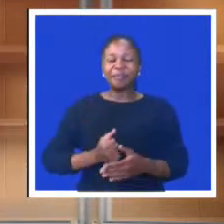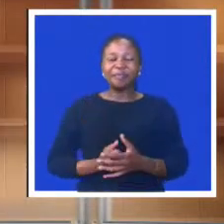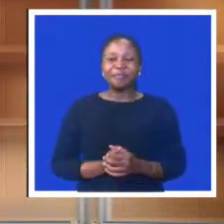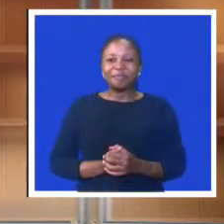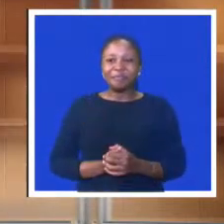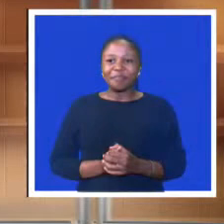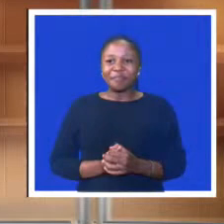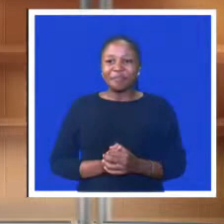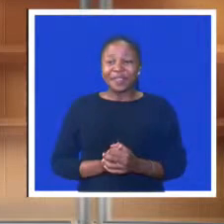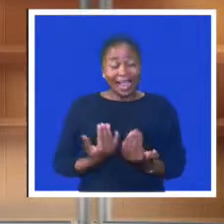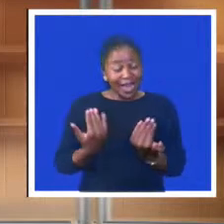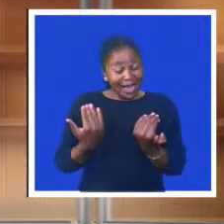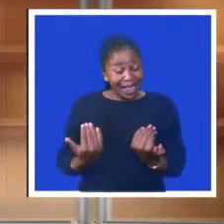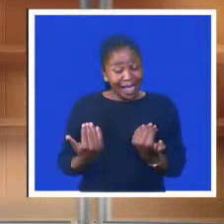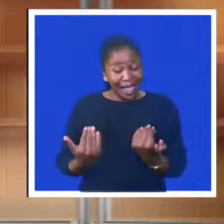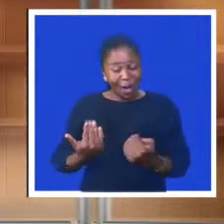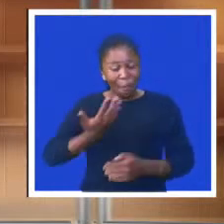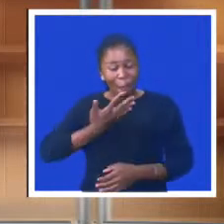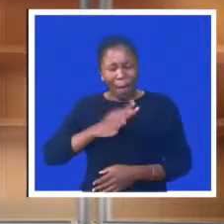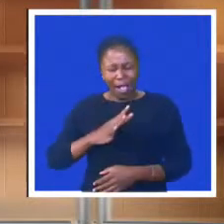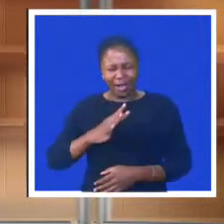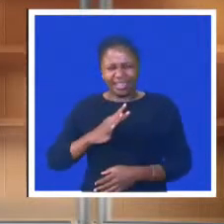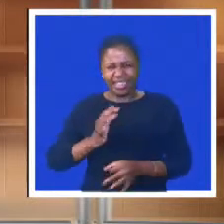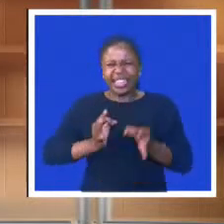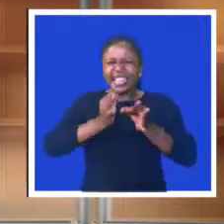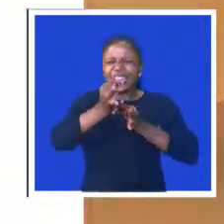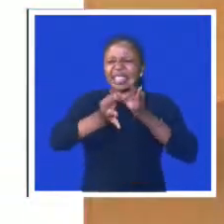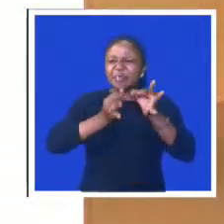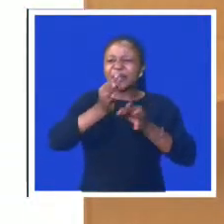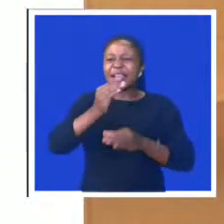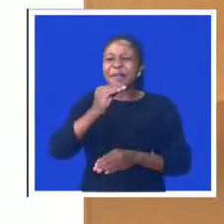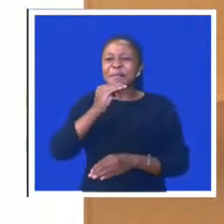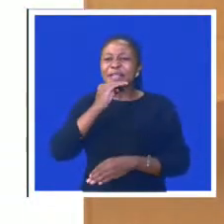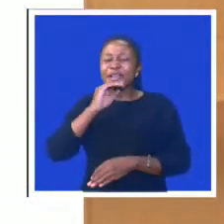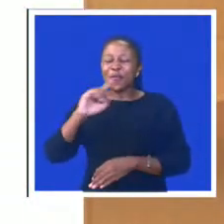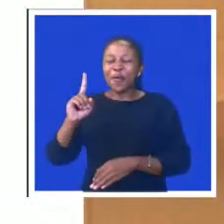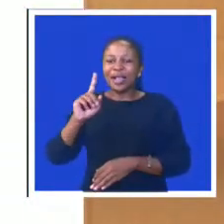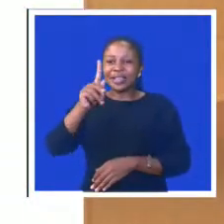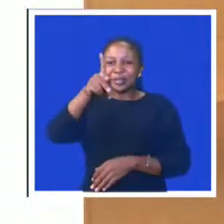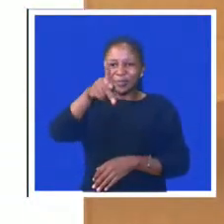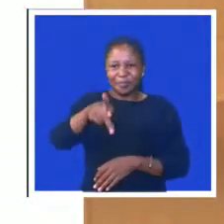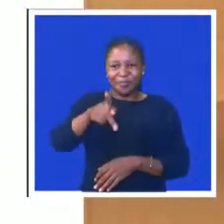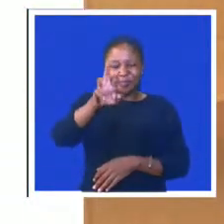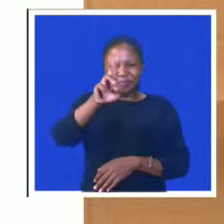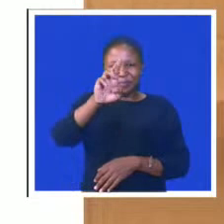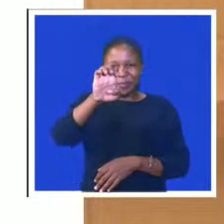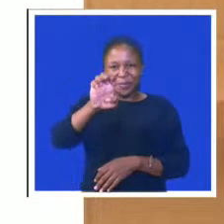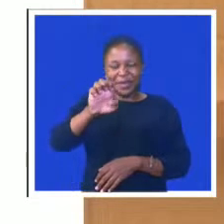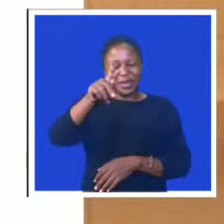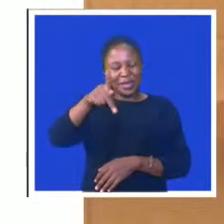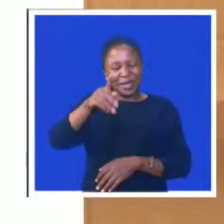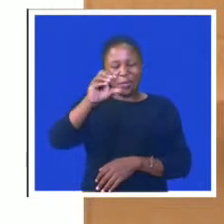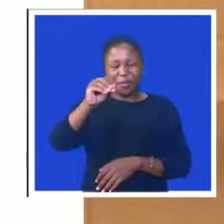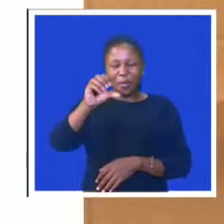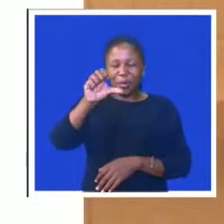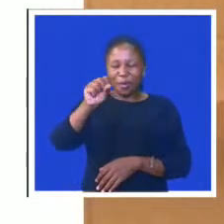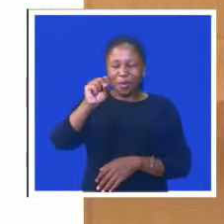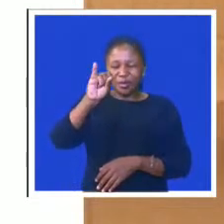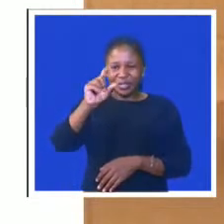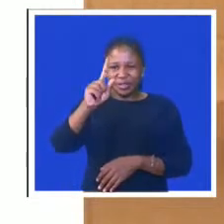word preposition. All right. A preposition is a